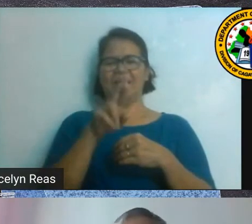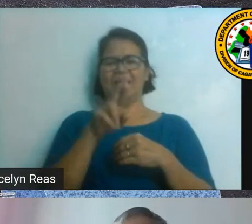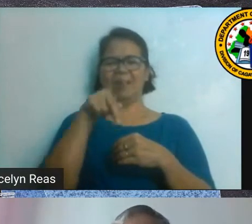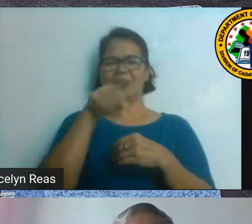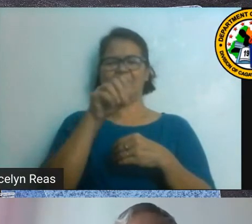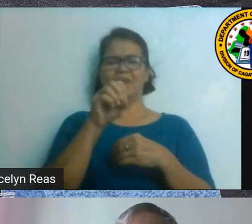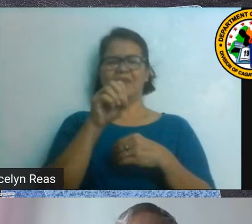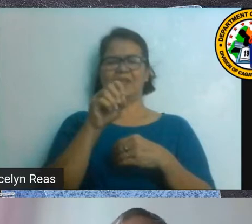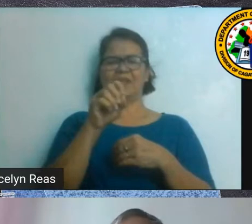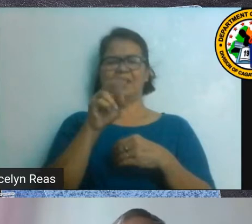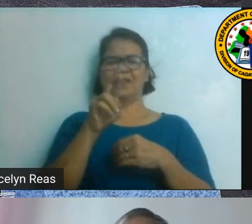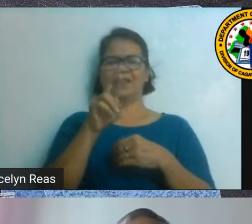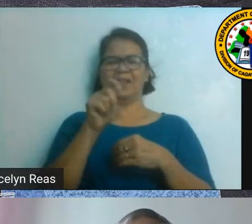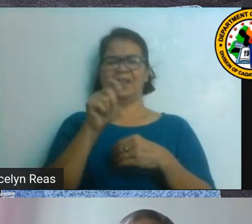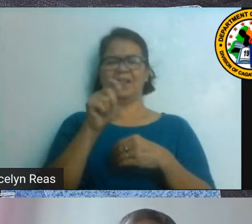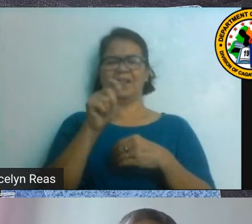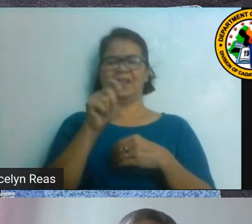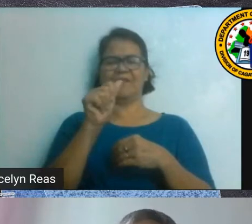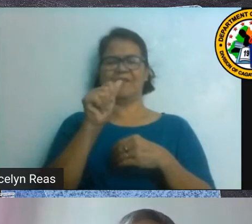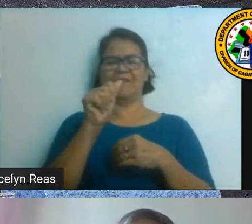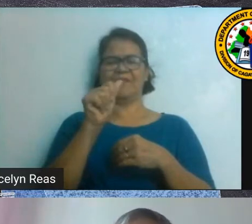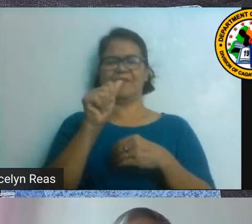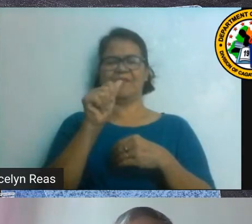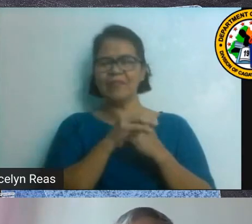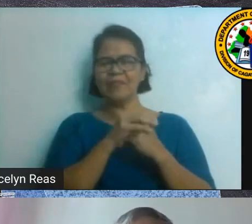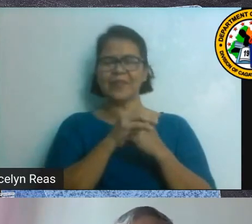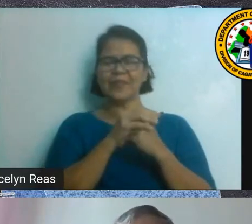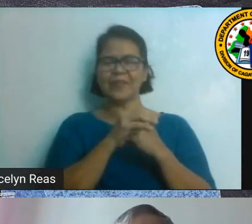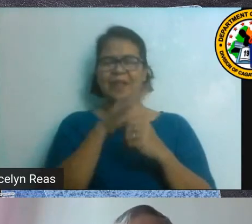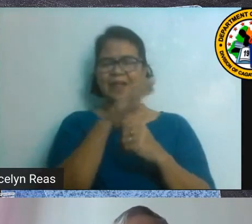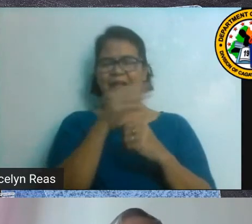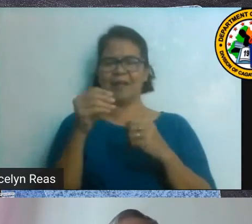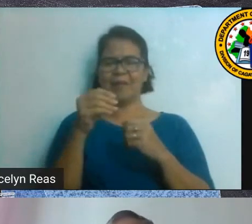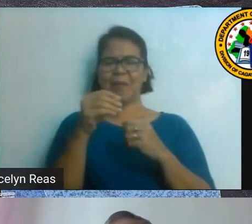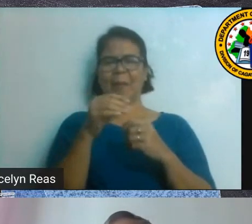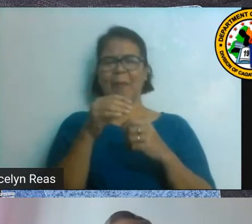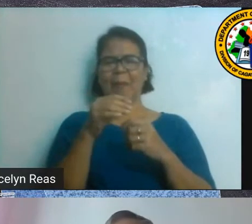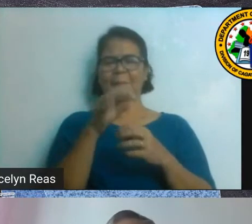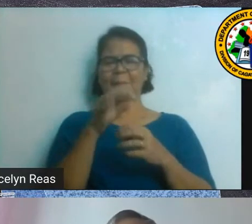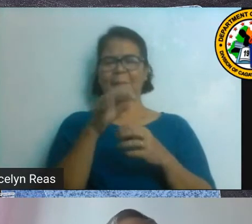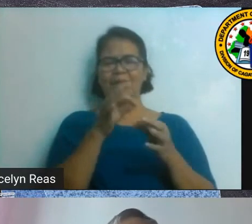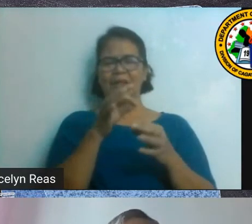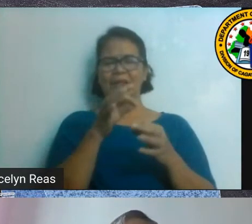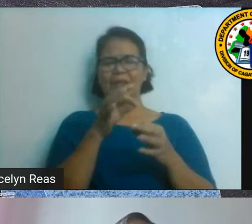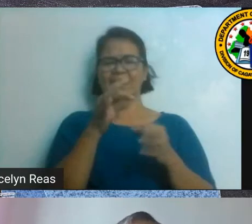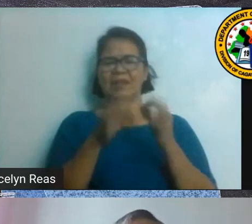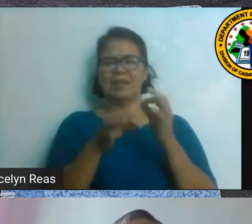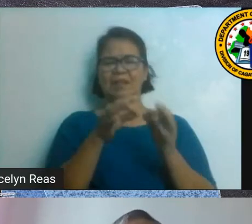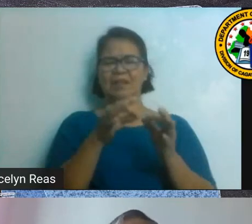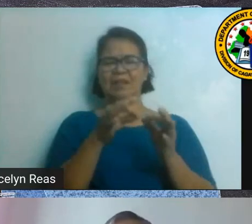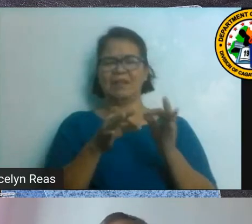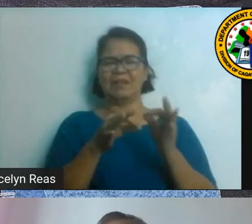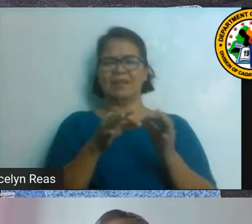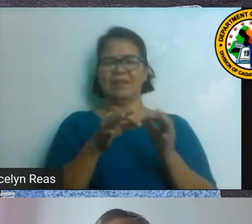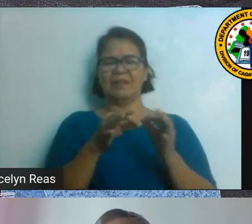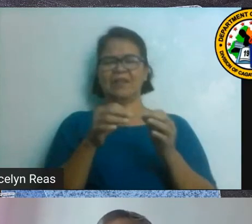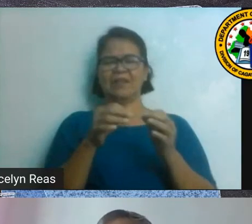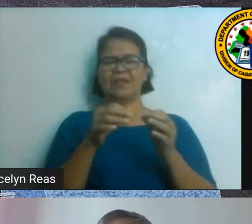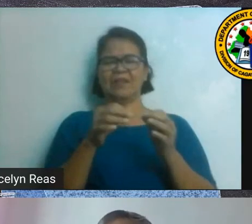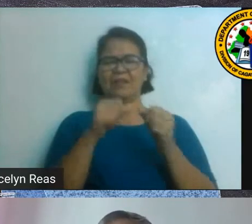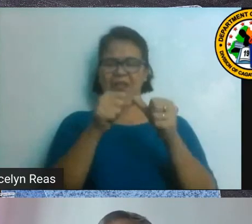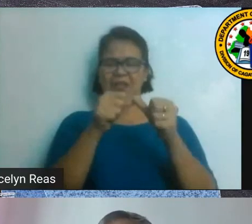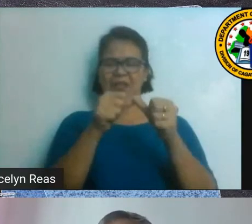official ng DepEd, and if we also continue to be open to mga